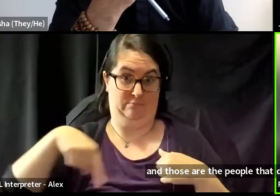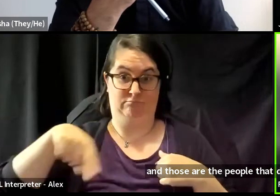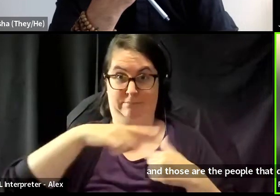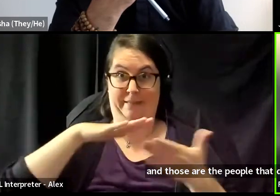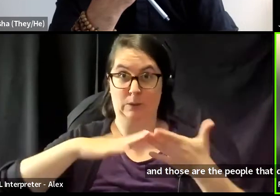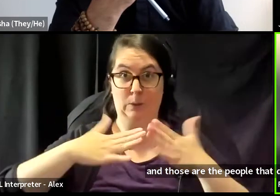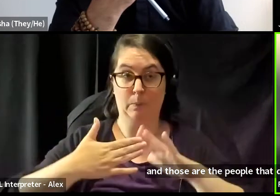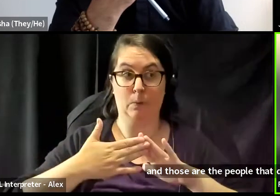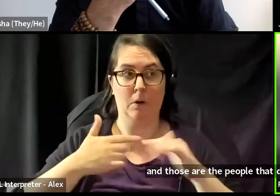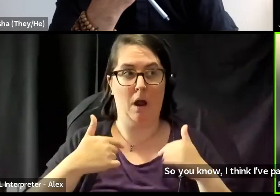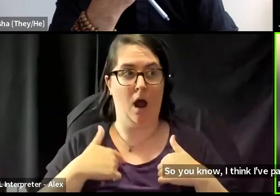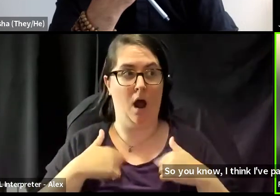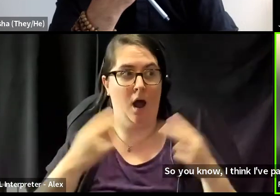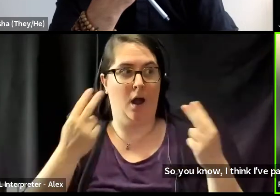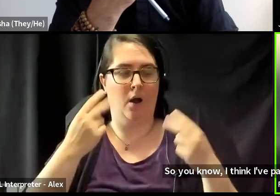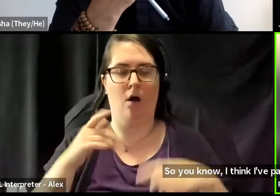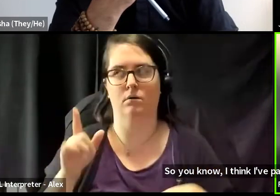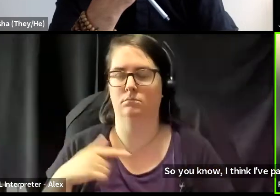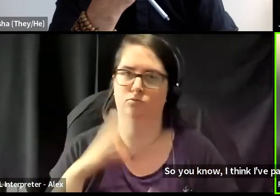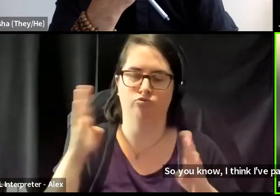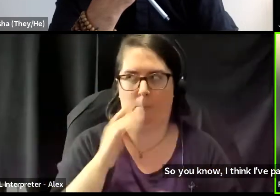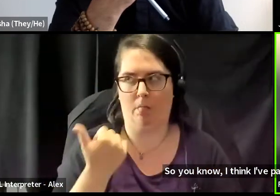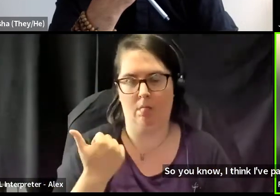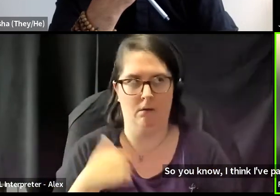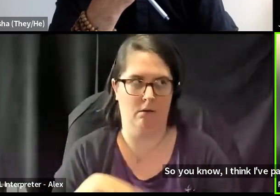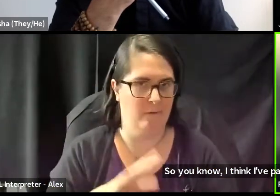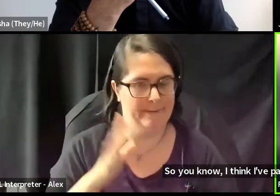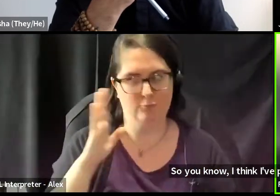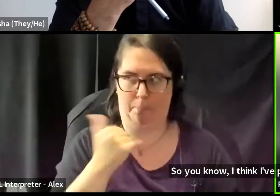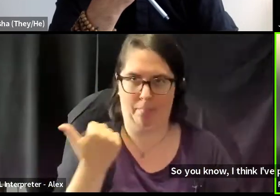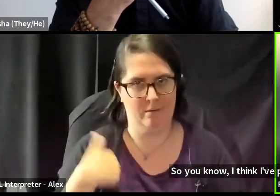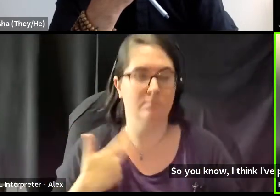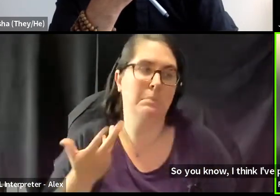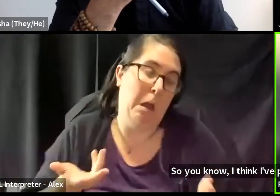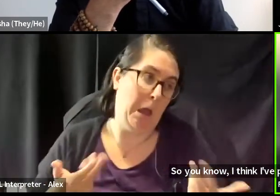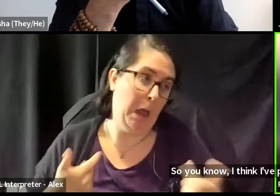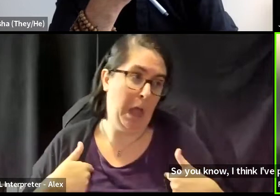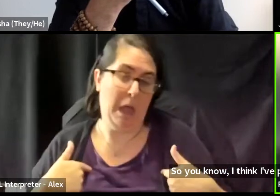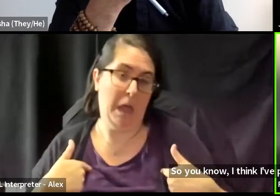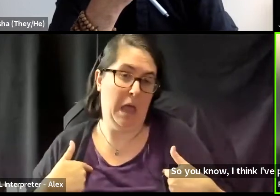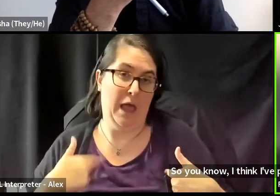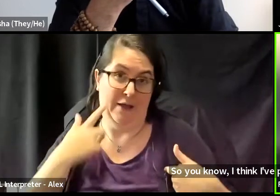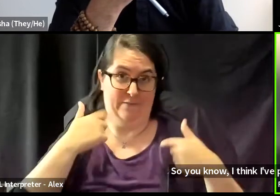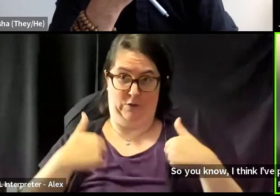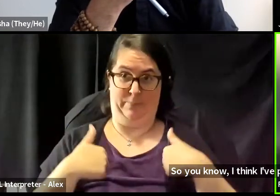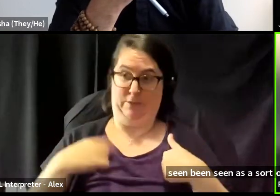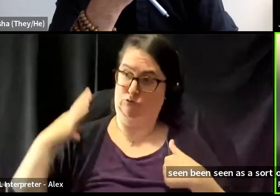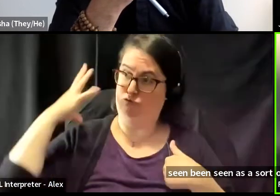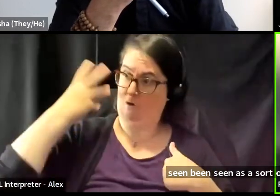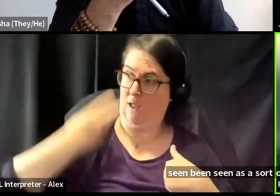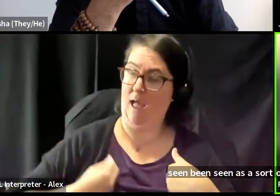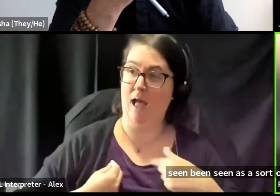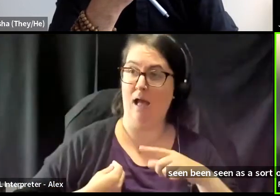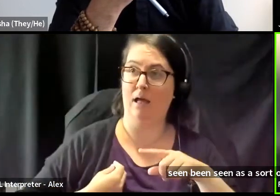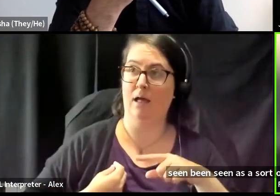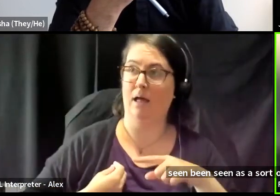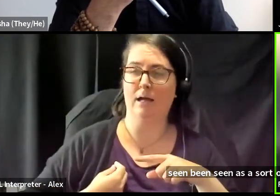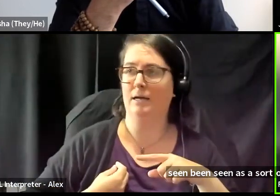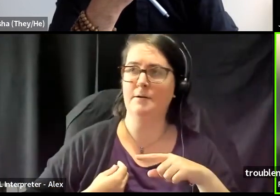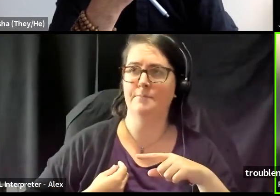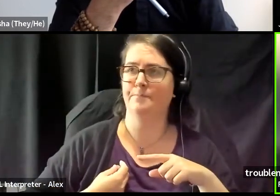been seen as a sort of like shit disturber or a troublemaker, because for me, drag is not about trying